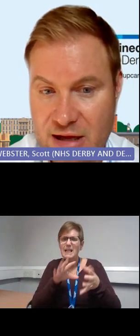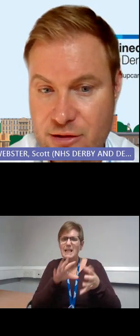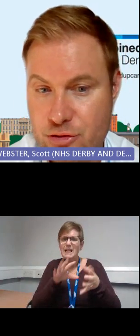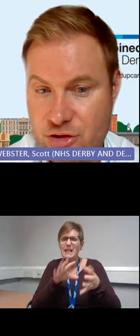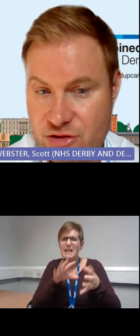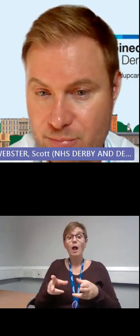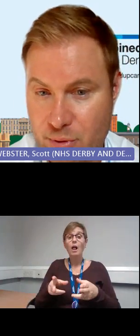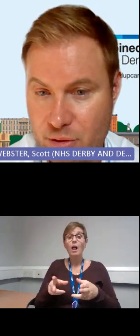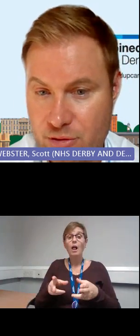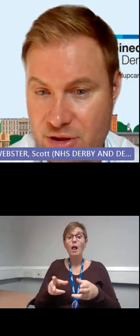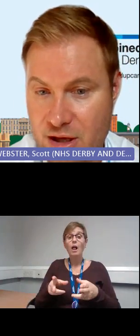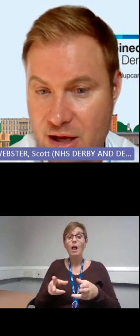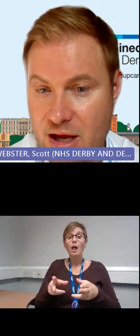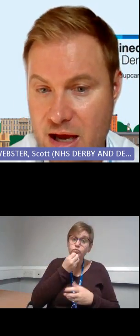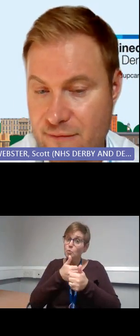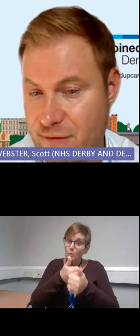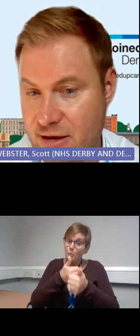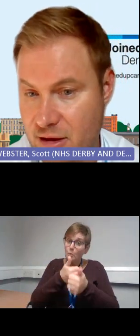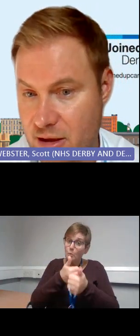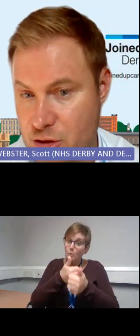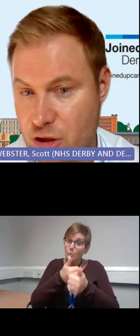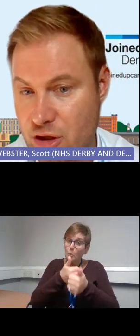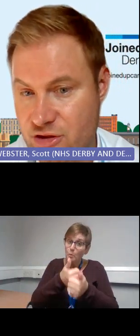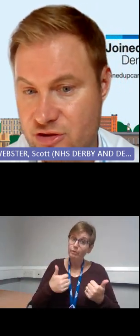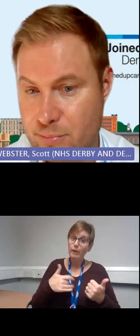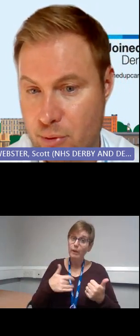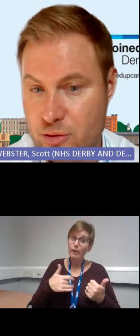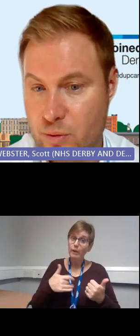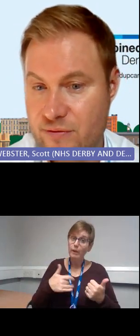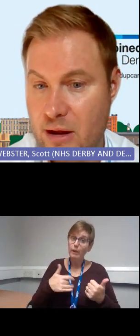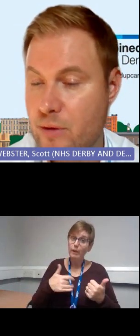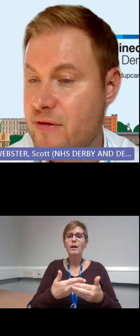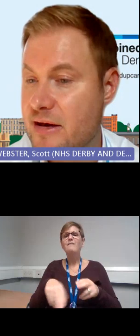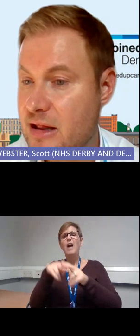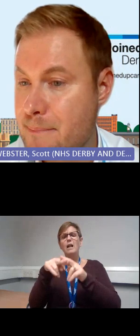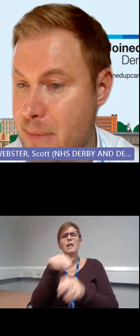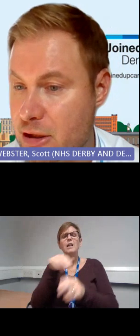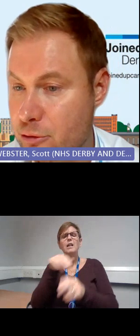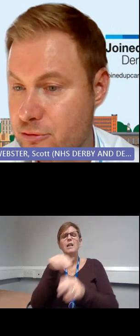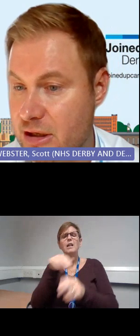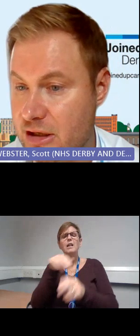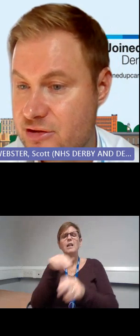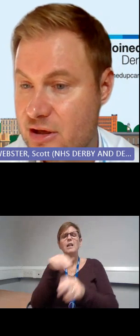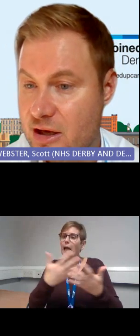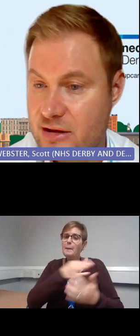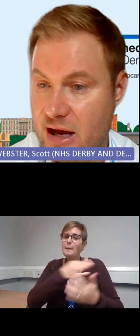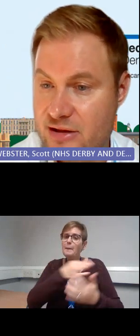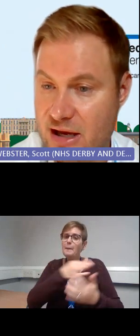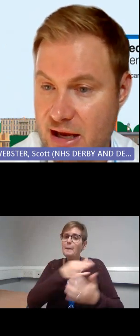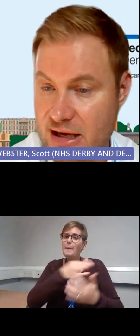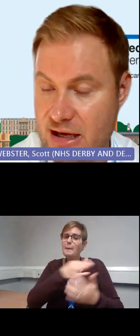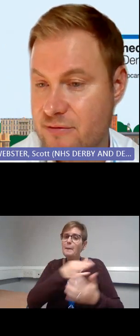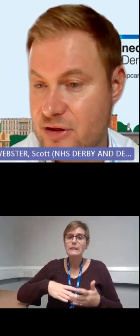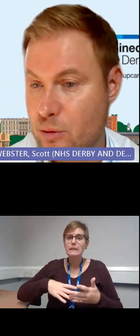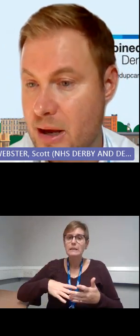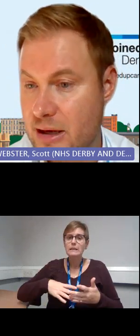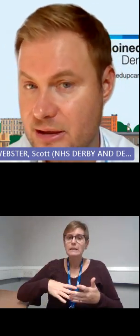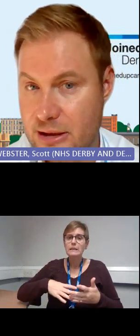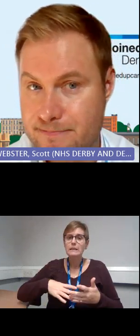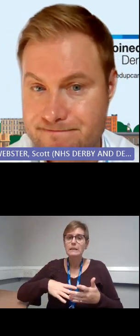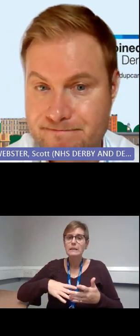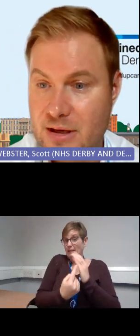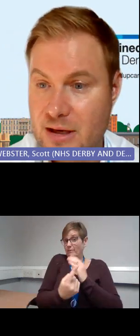diet and nutrition support. And finally, nursing support with help with any medical needs that an